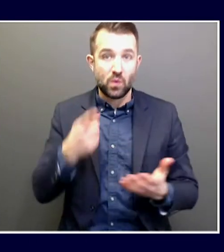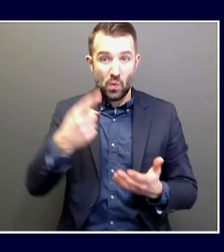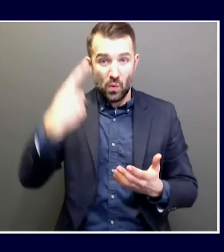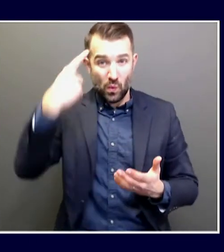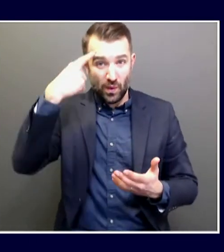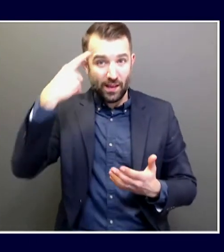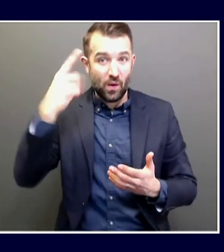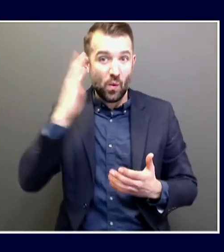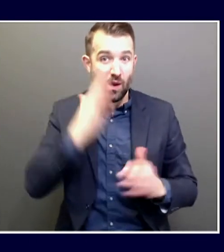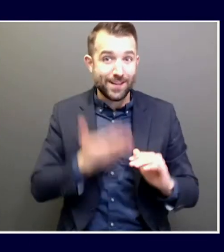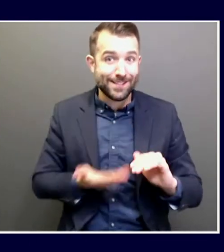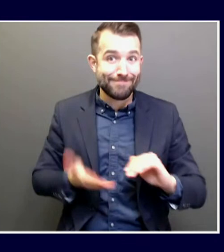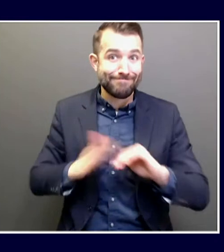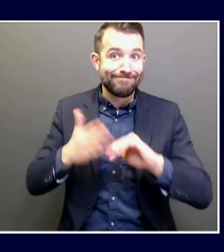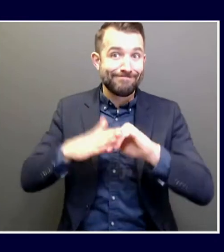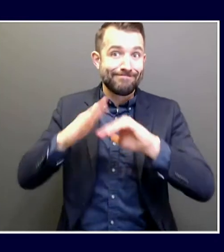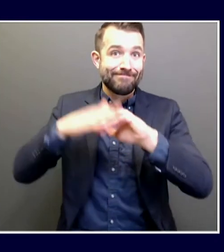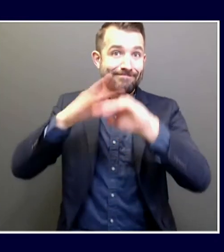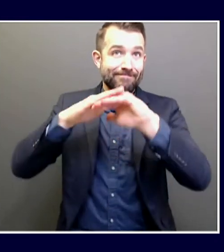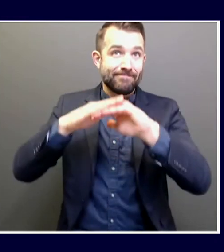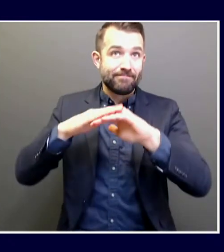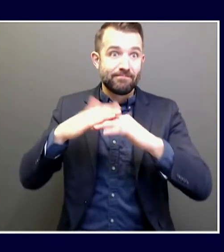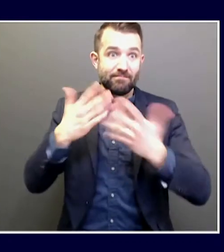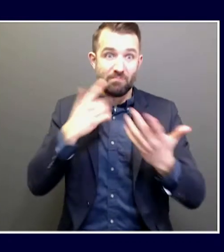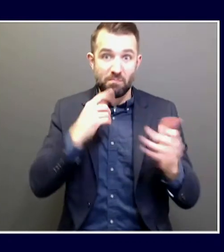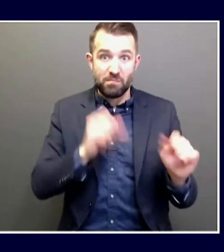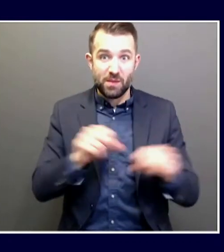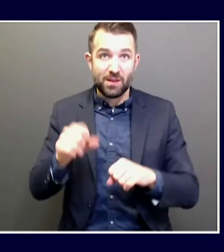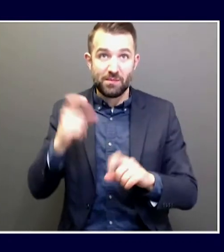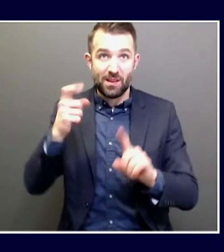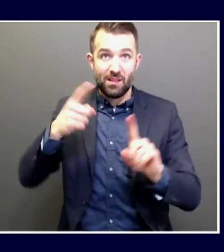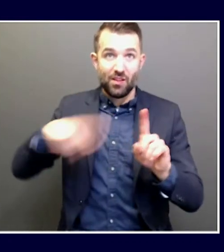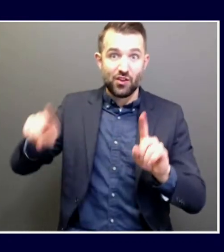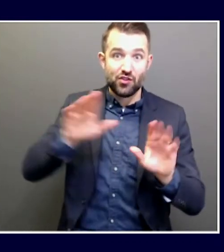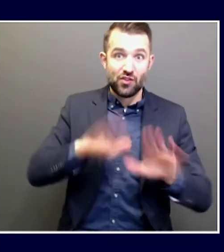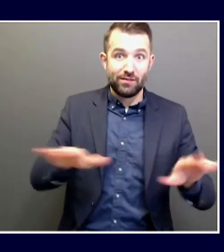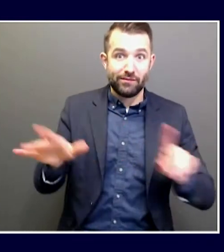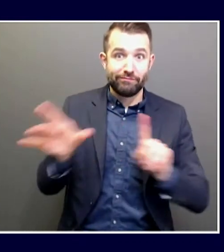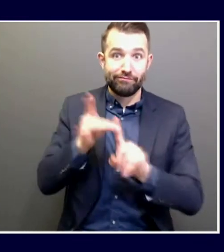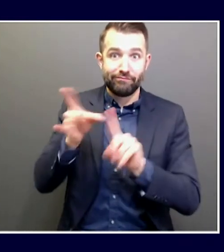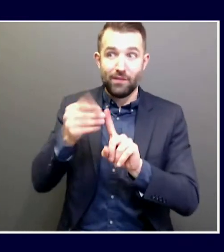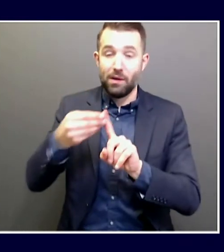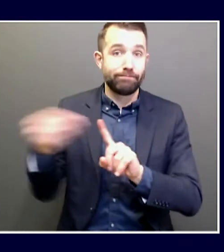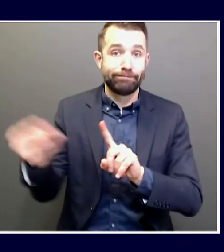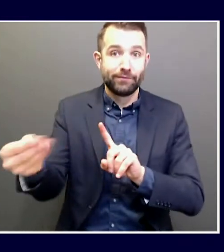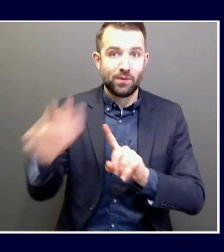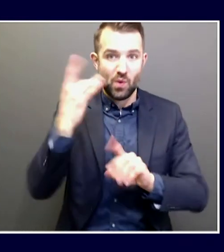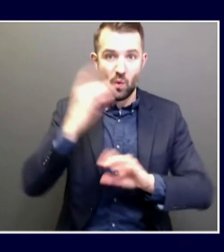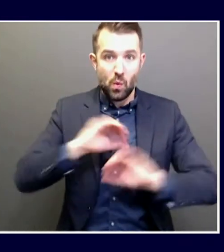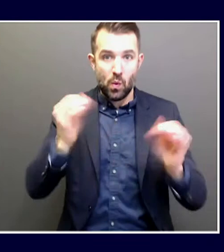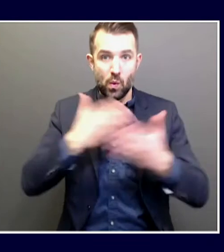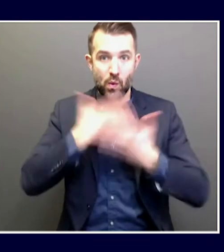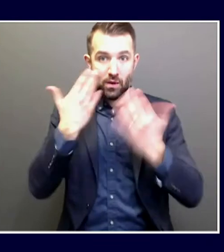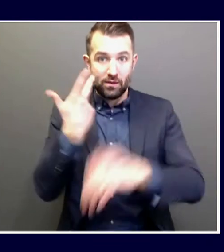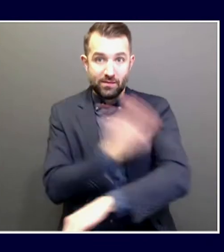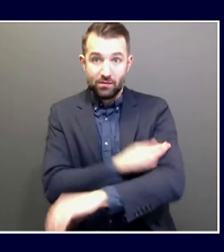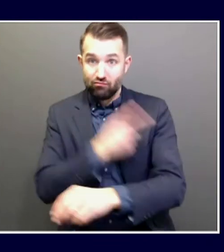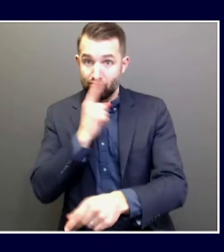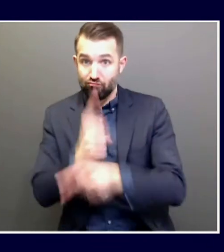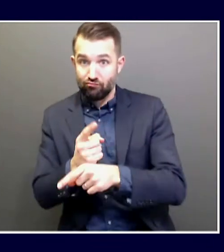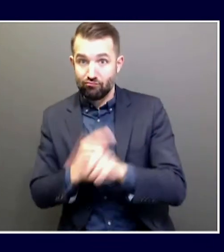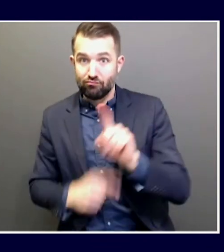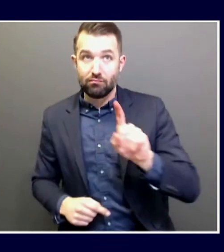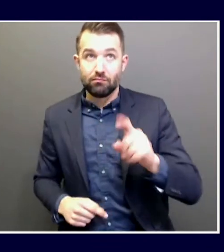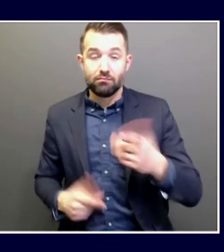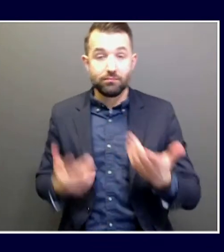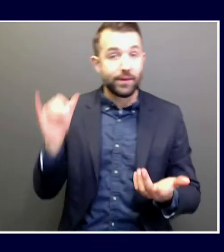surge could cause problems for transmission within that group? Well, as you heard me note with Chris, yeah, we're certainly